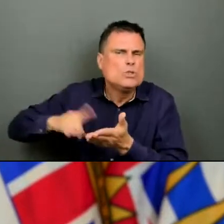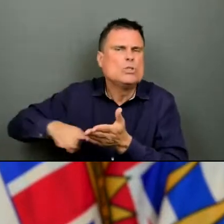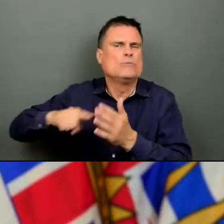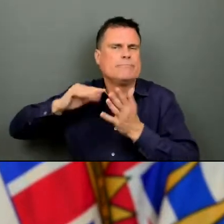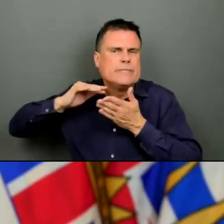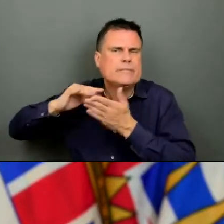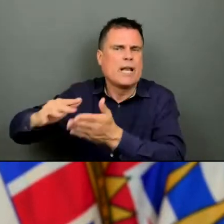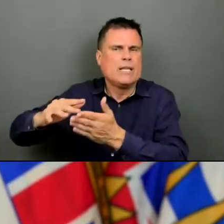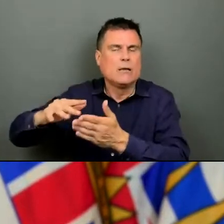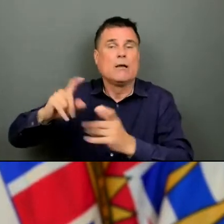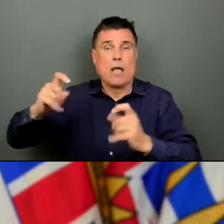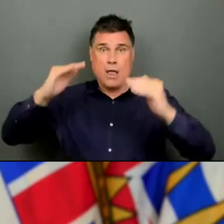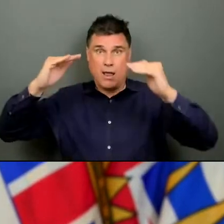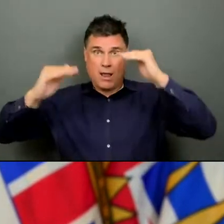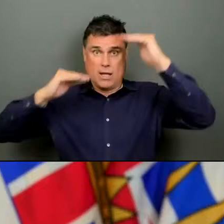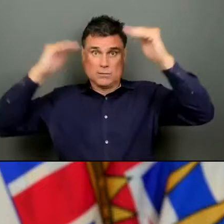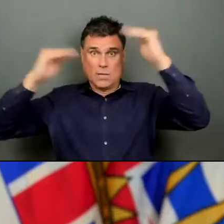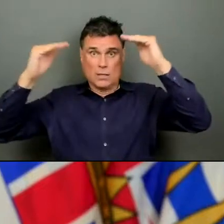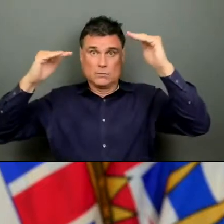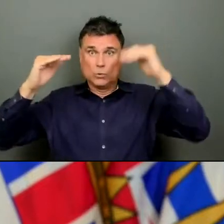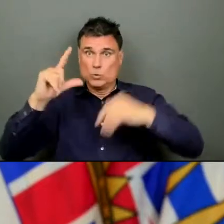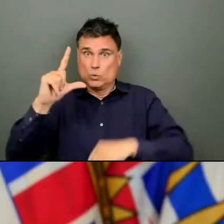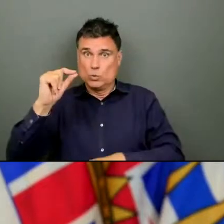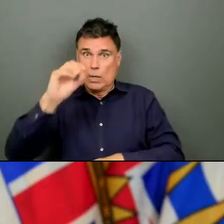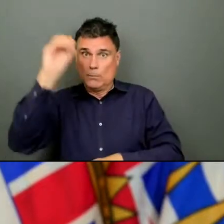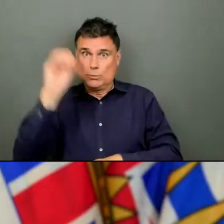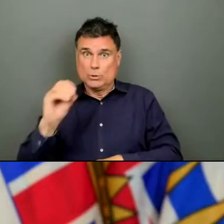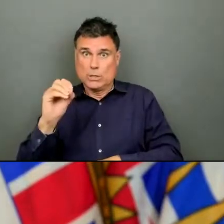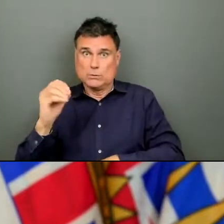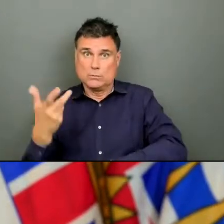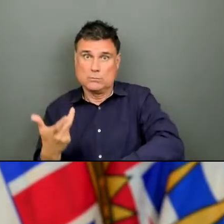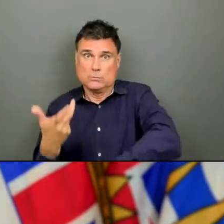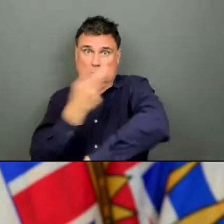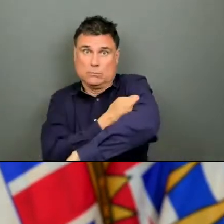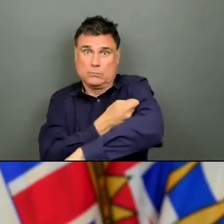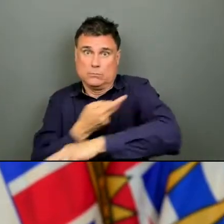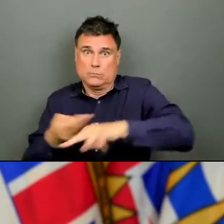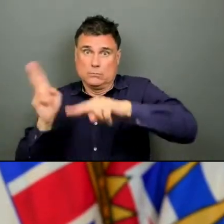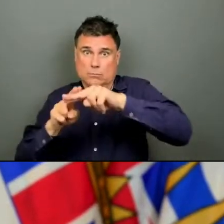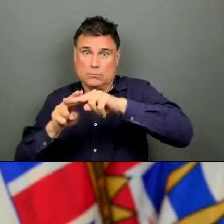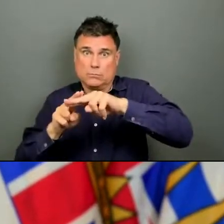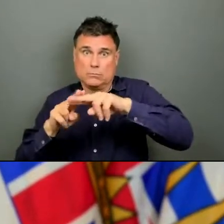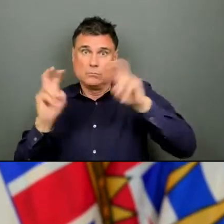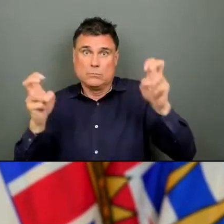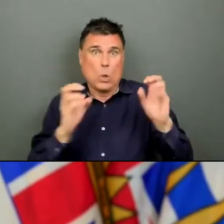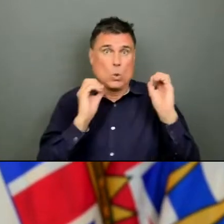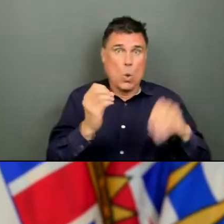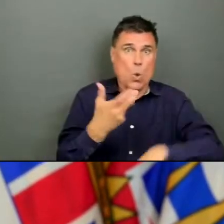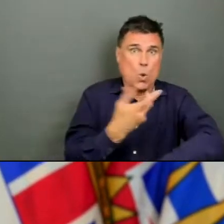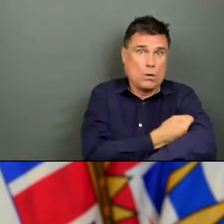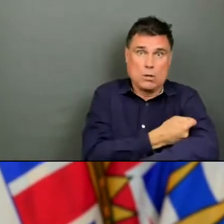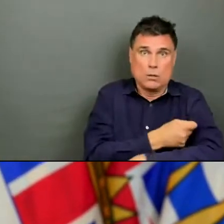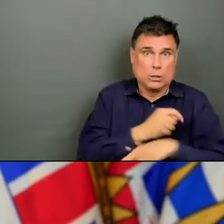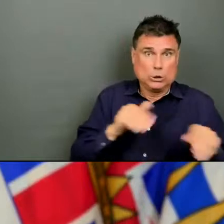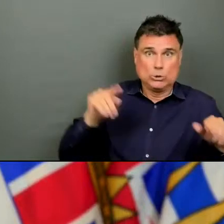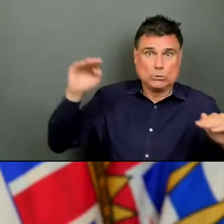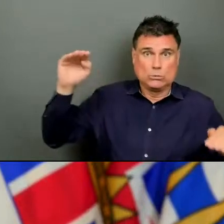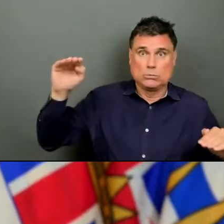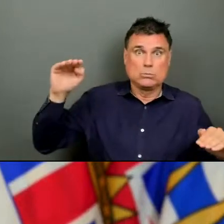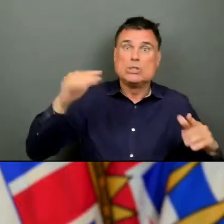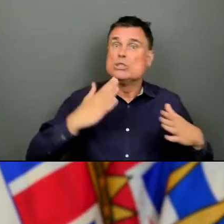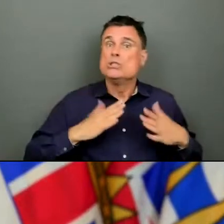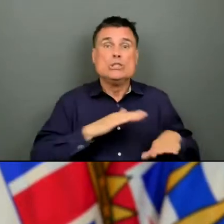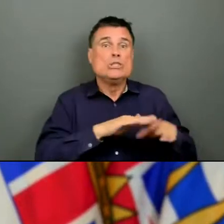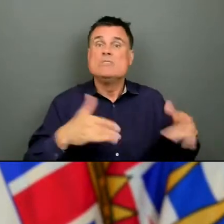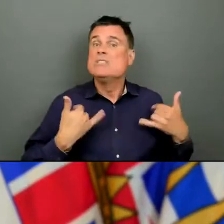immunization in adults 18 and above, even if you don't immunize children, they are protected. In Israel, some of this came out